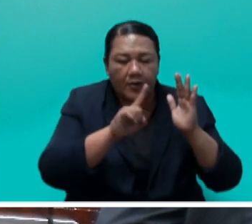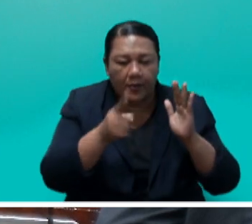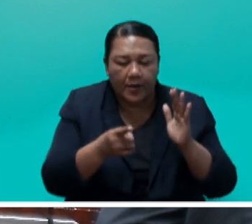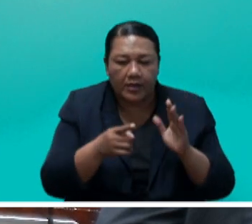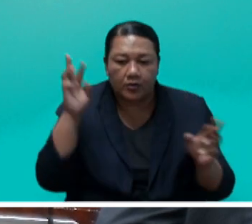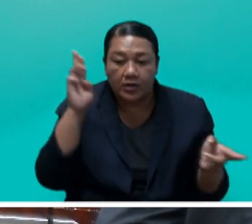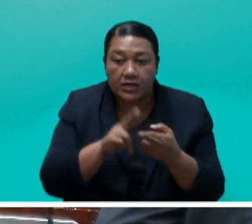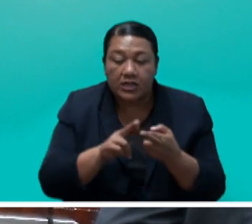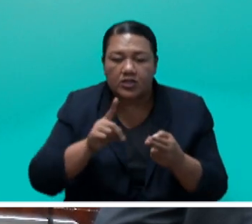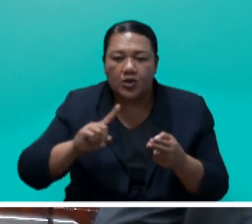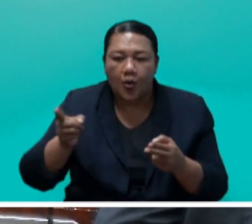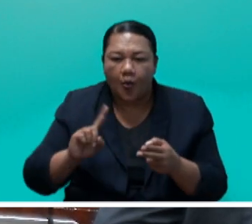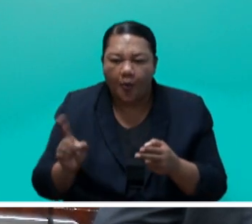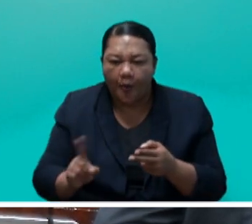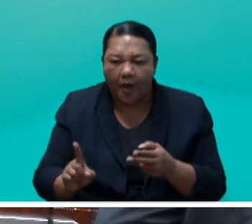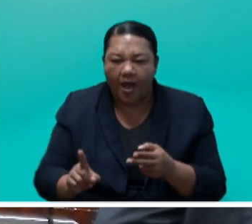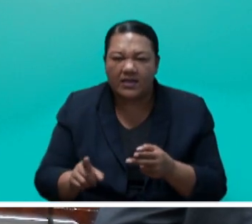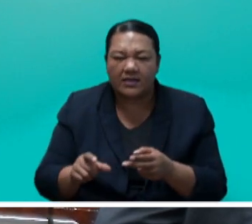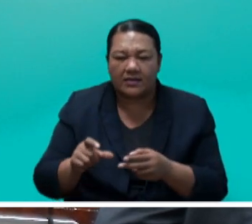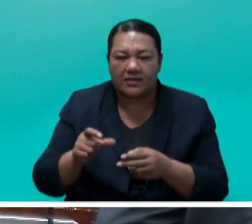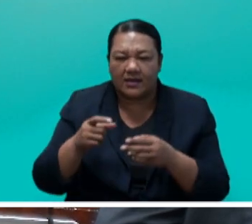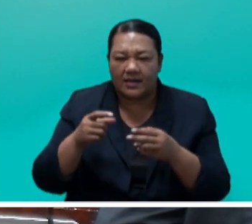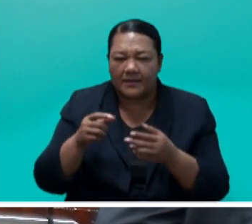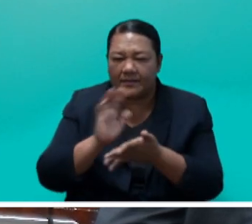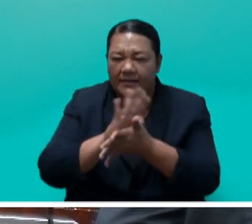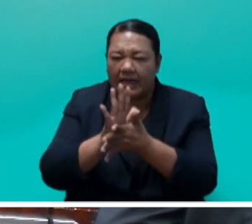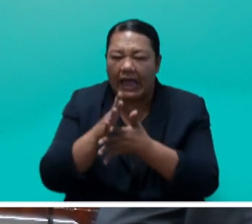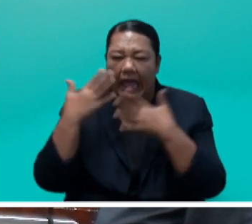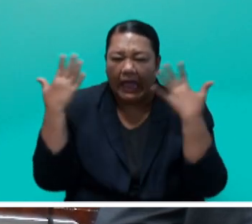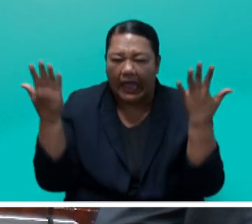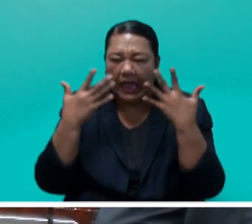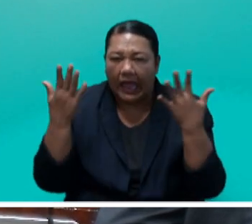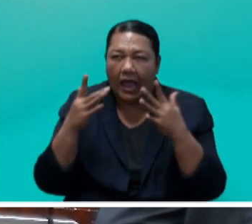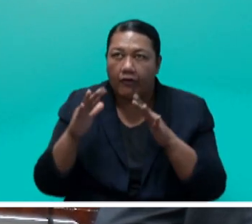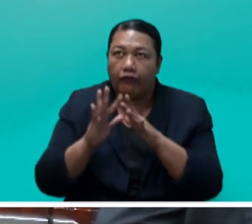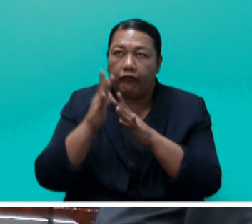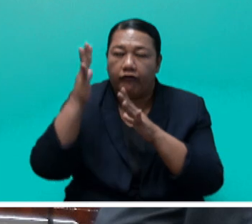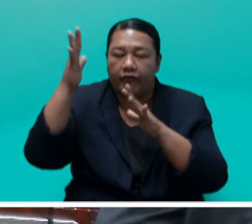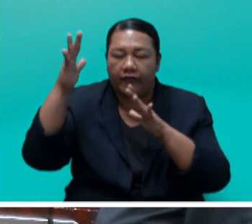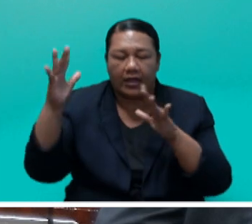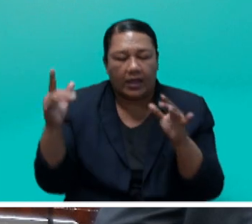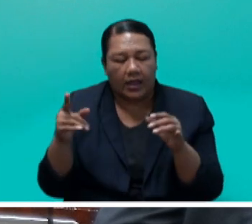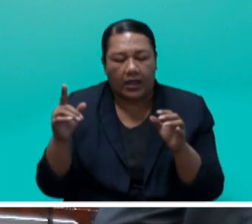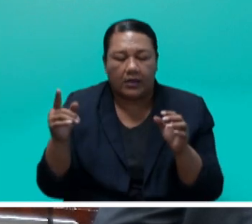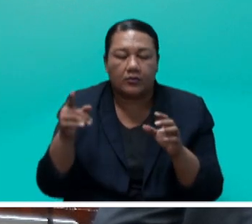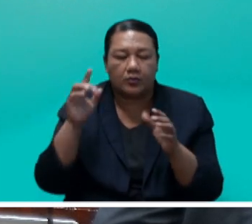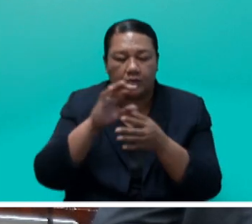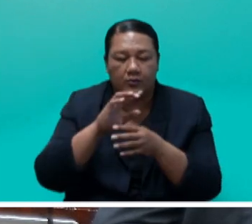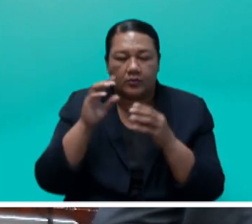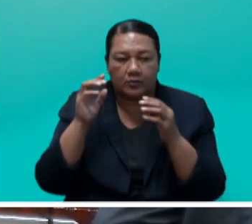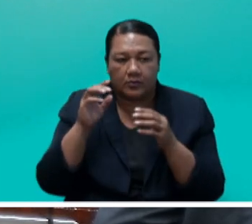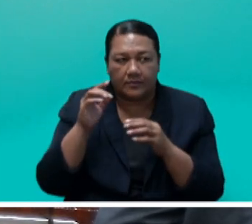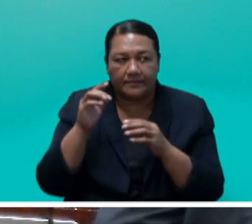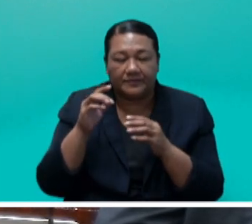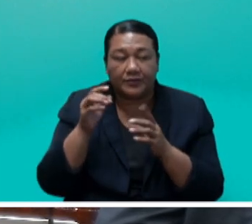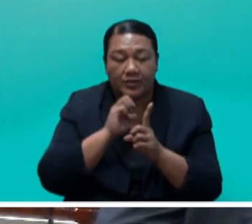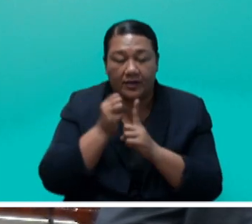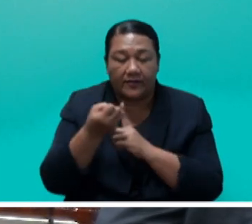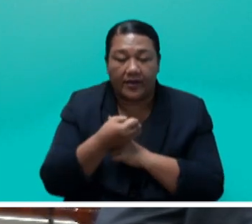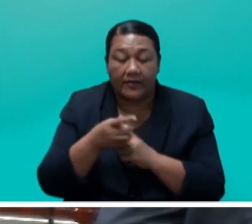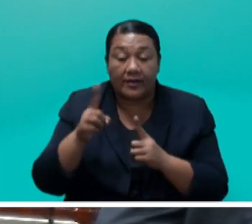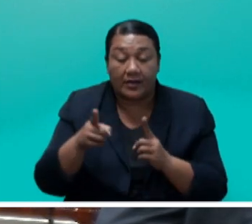carbon footprint of the maritime industry. For the information of this August House, the revised IMO GHG strategy